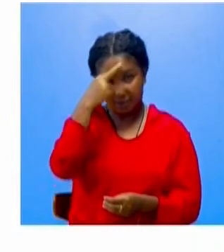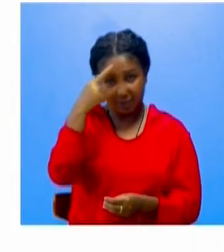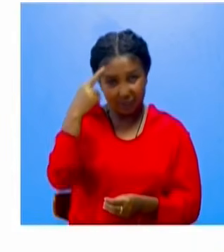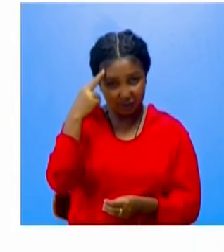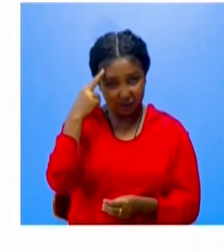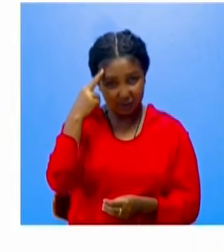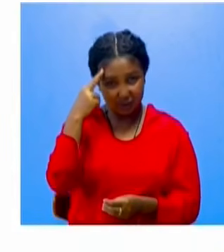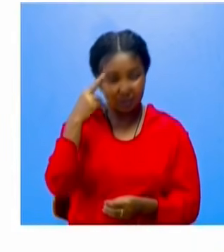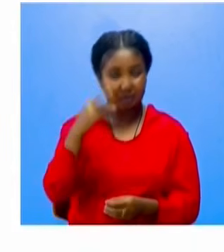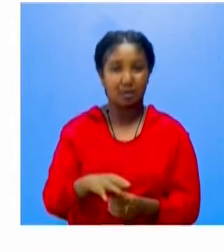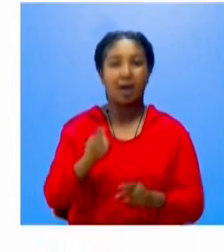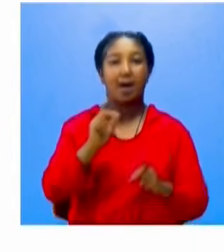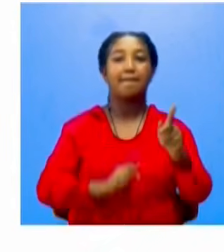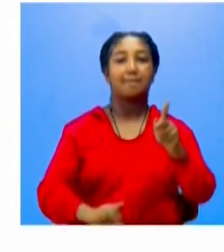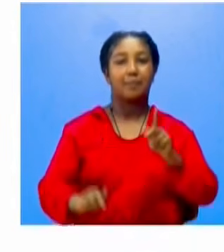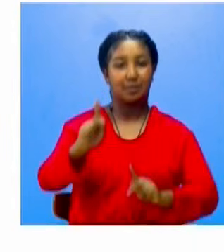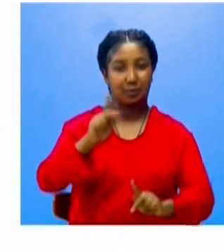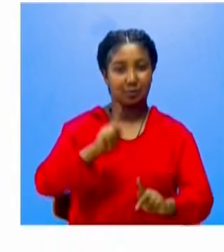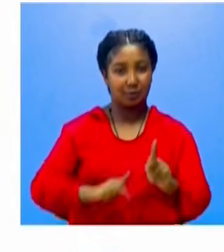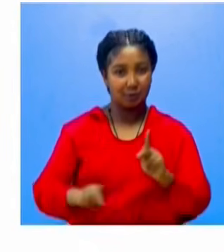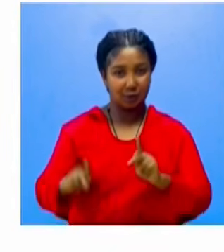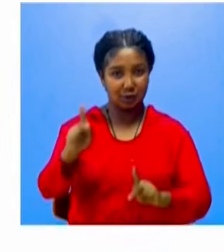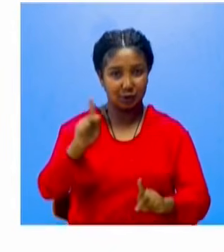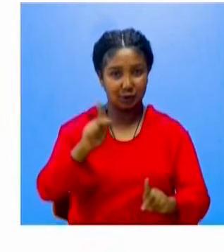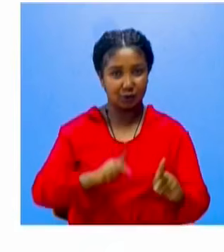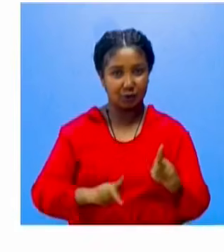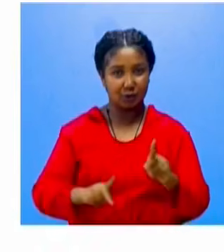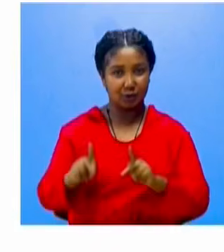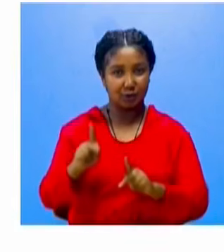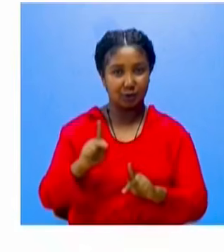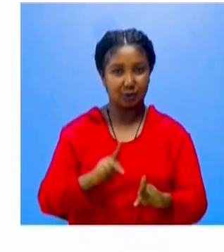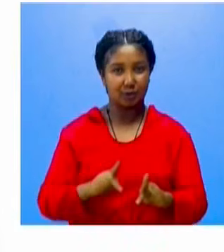because people